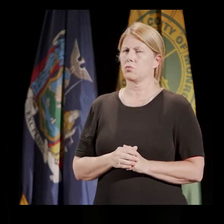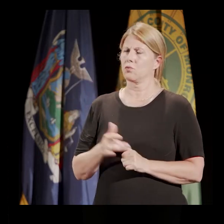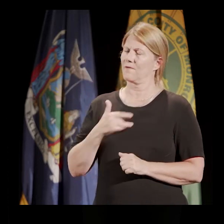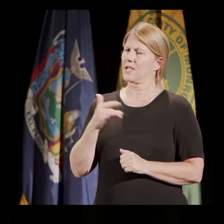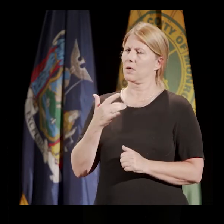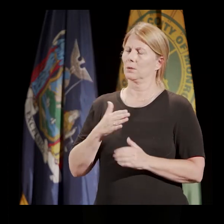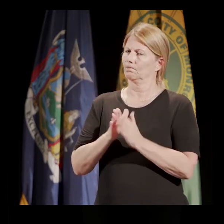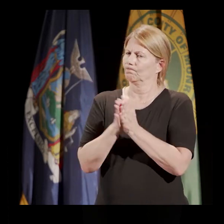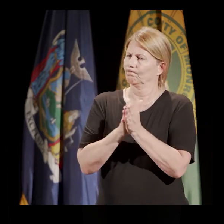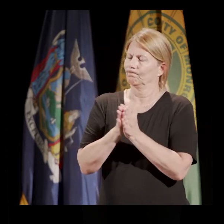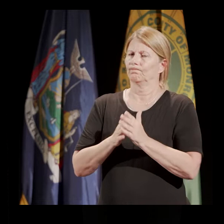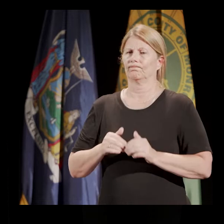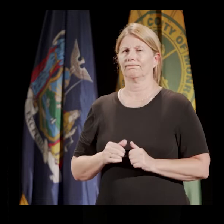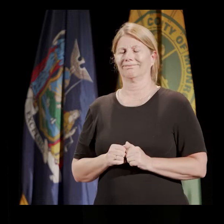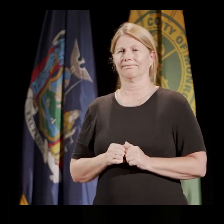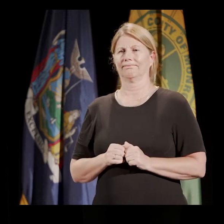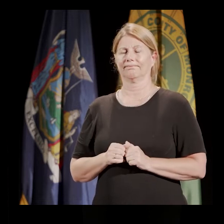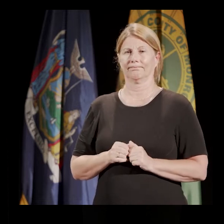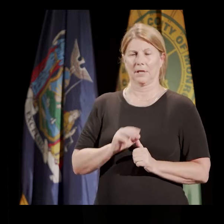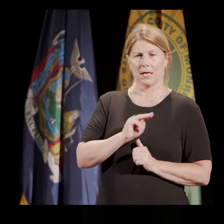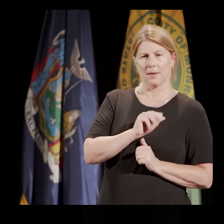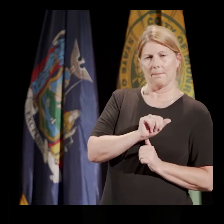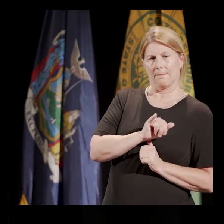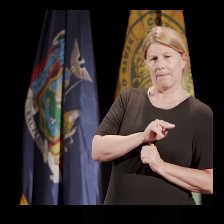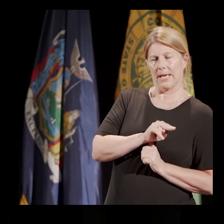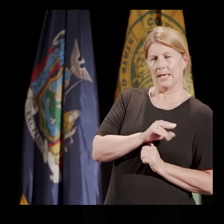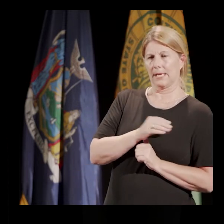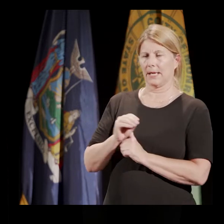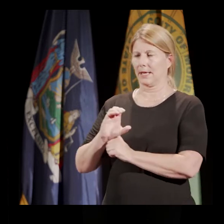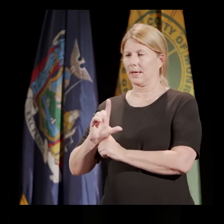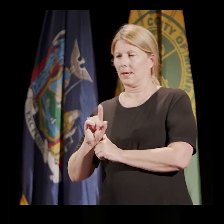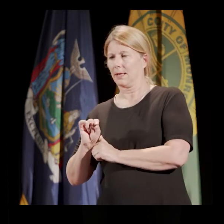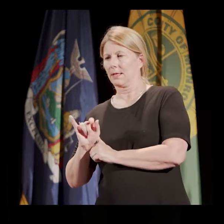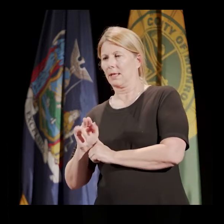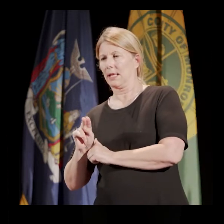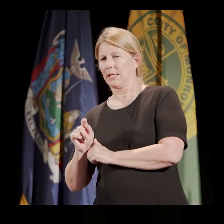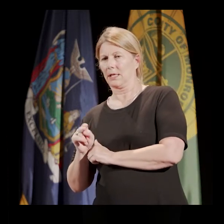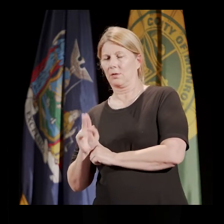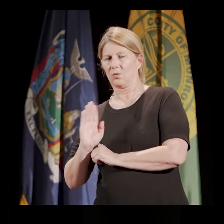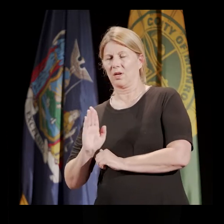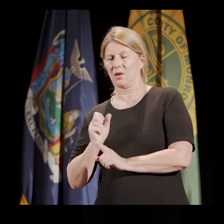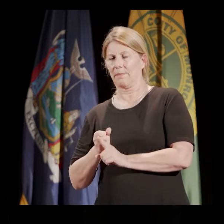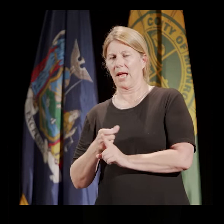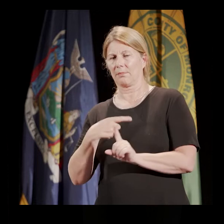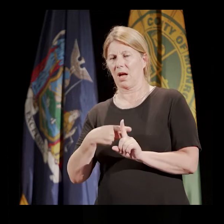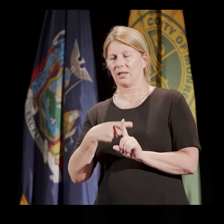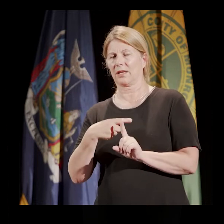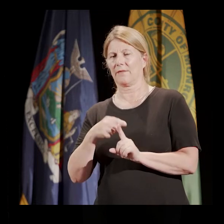reinvigoration to Main Street between Clinton Avenue and the river, extending the positive impact of the Midtown project.